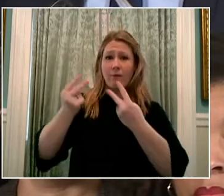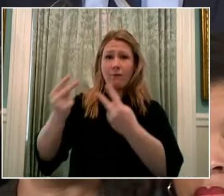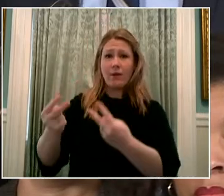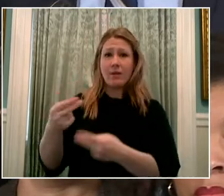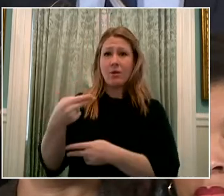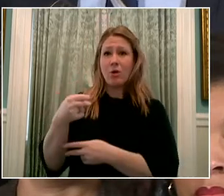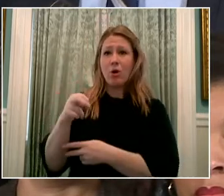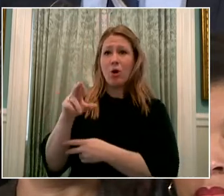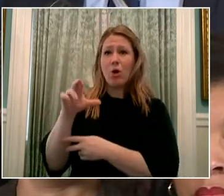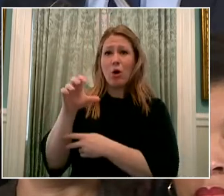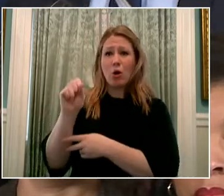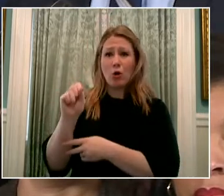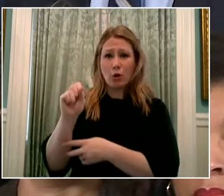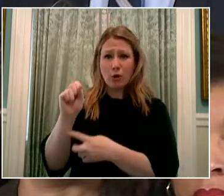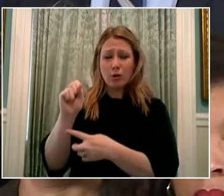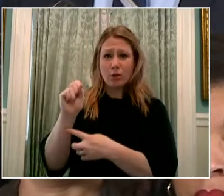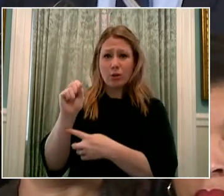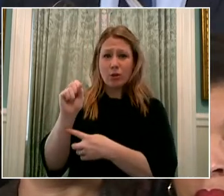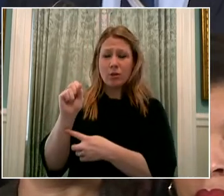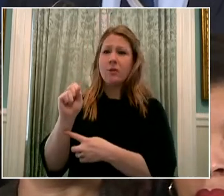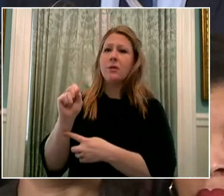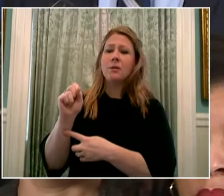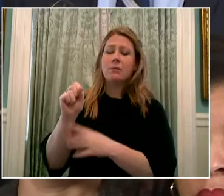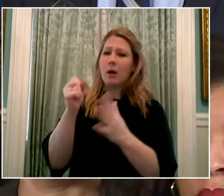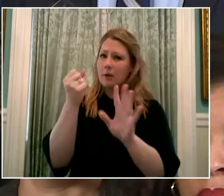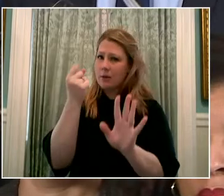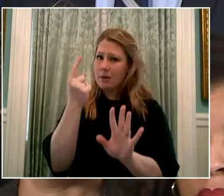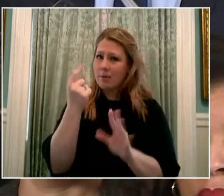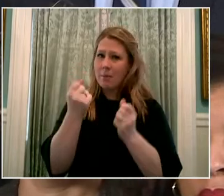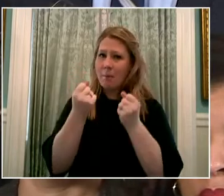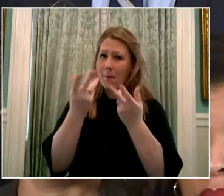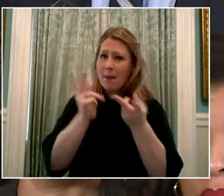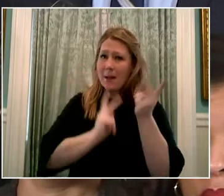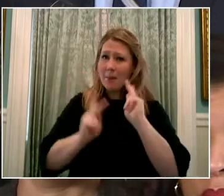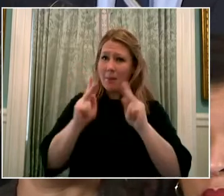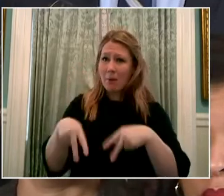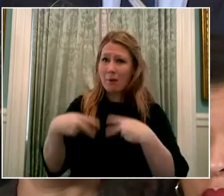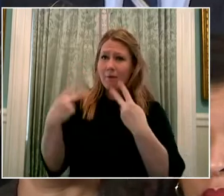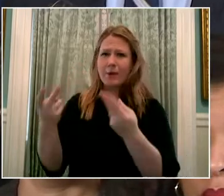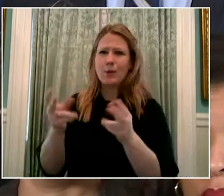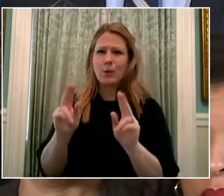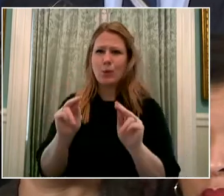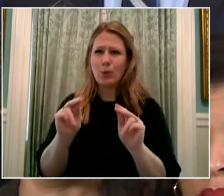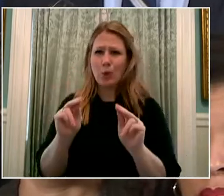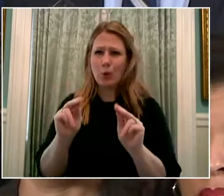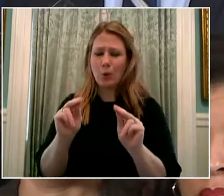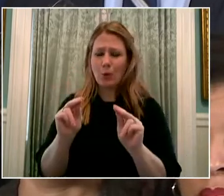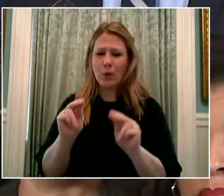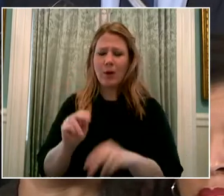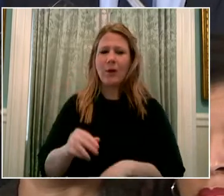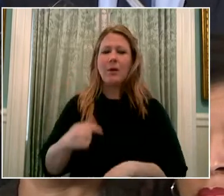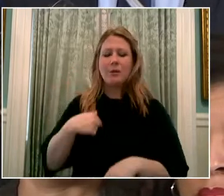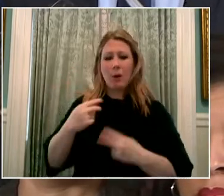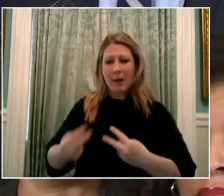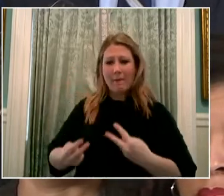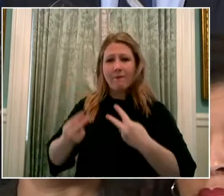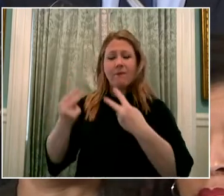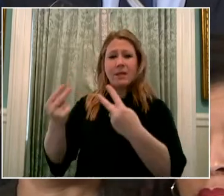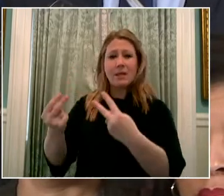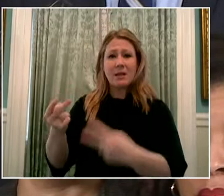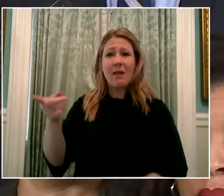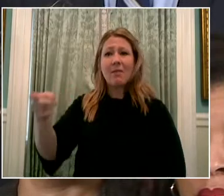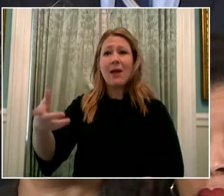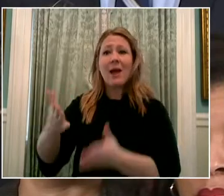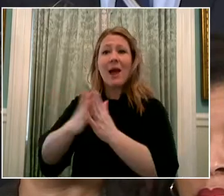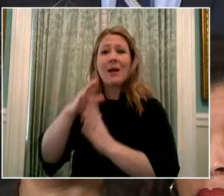one thing they ask for. They don't want our free shelter. They don't want free food. They don't want free clothing. They're saying,